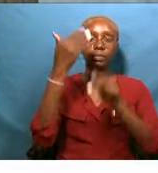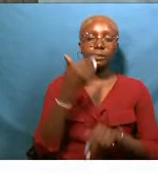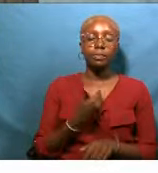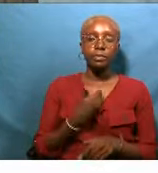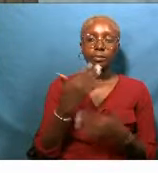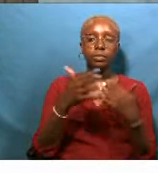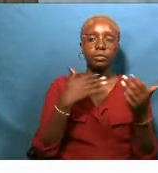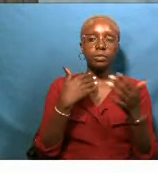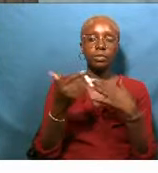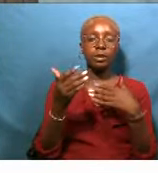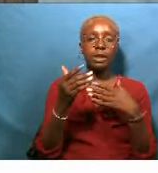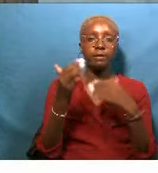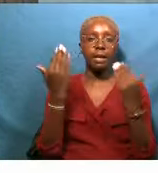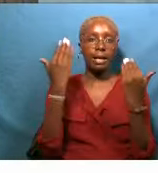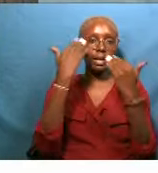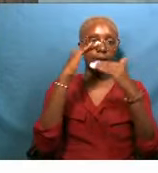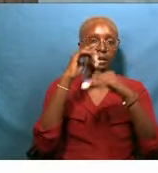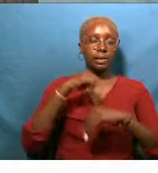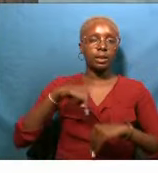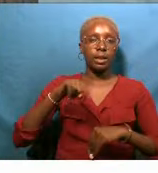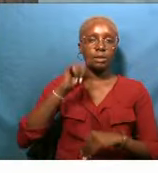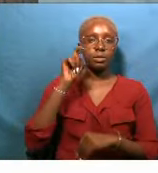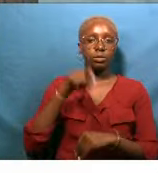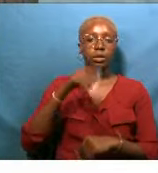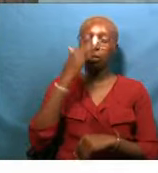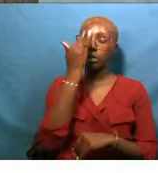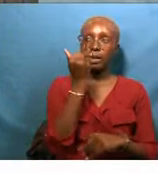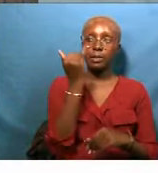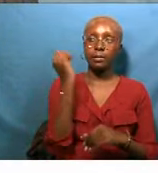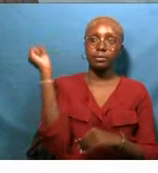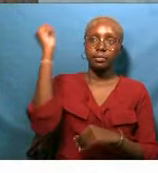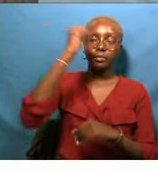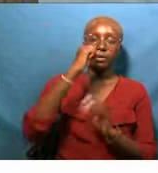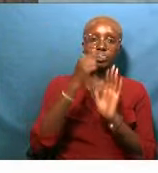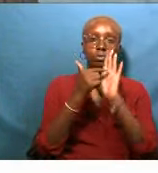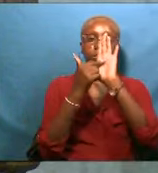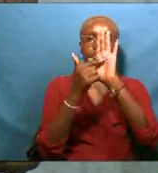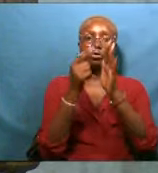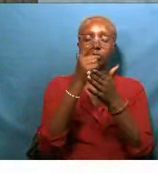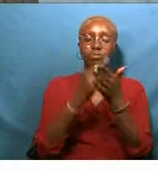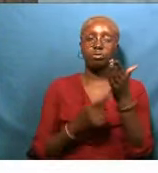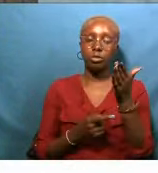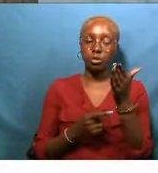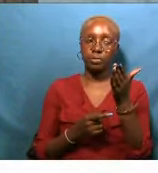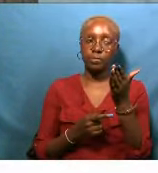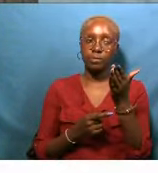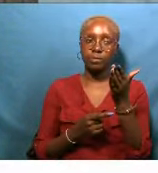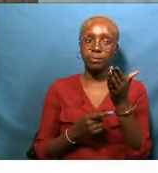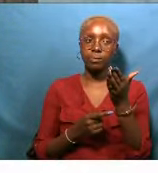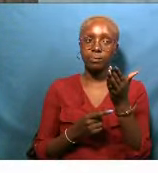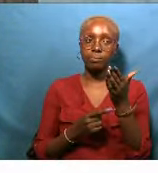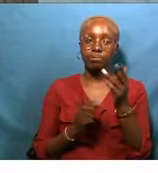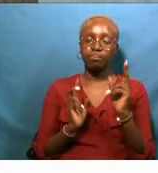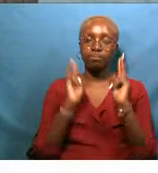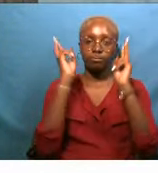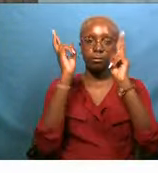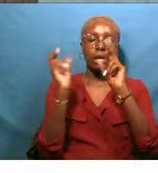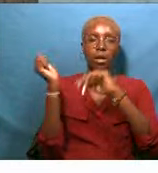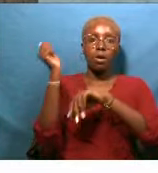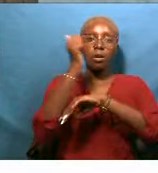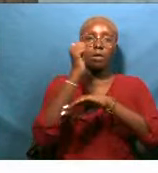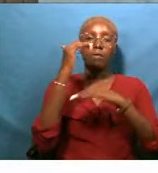today. Because the resurrection of Jesus Christ represents a conquering of what limits and give